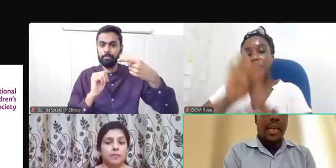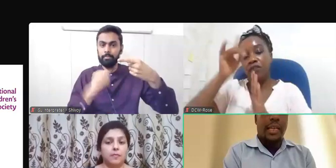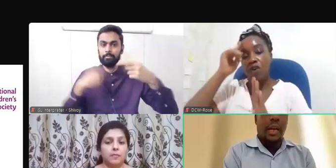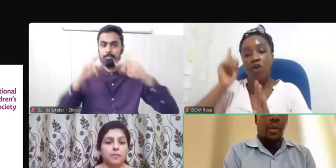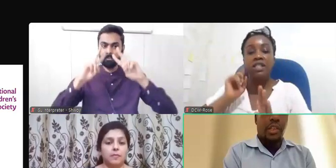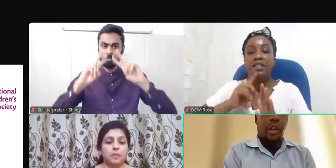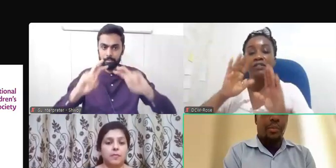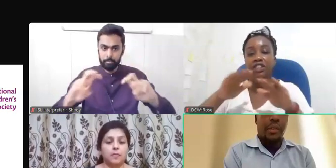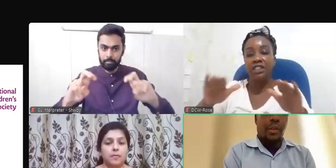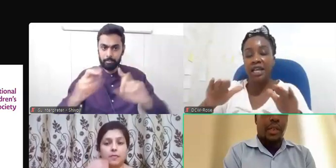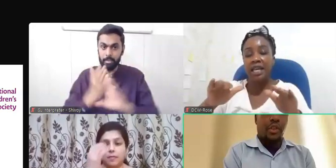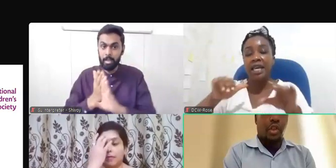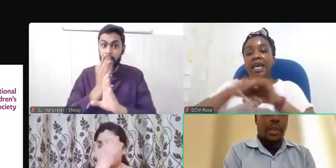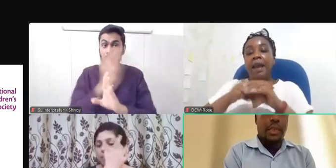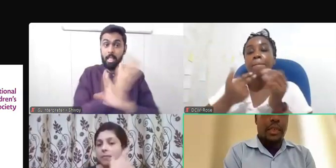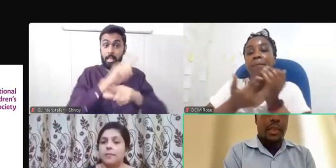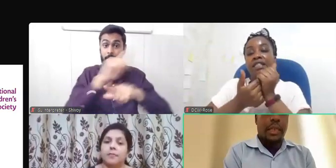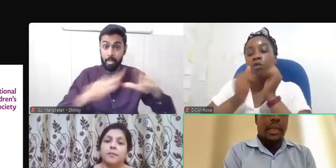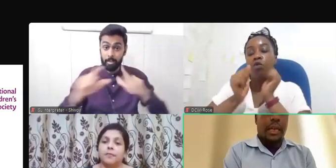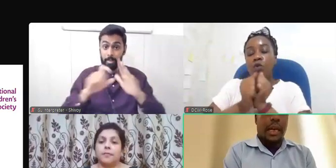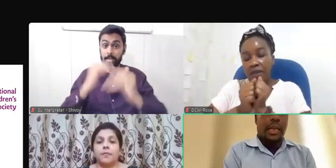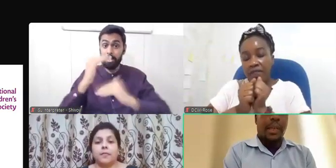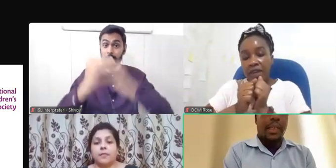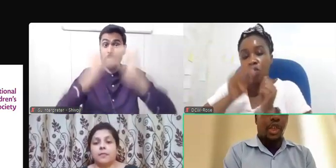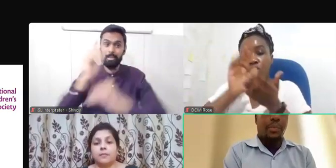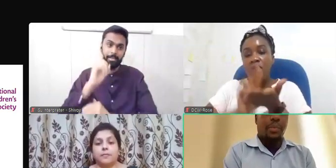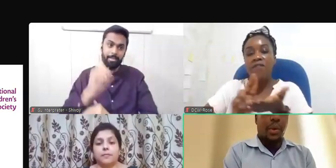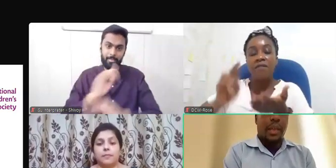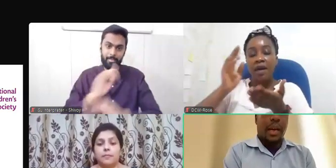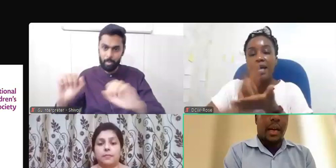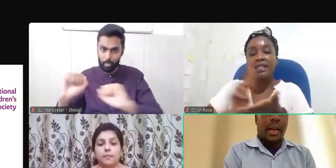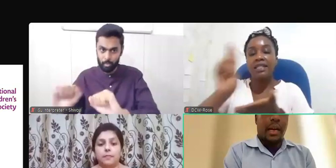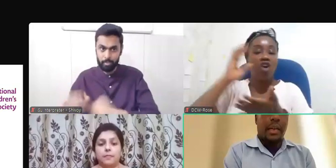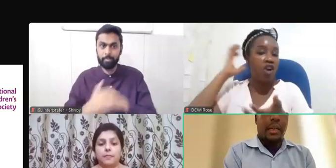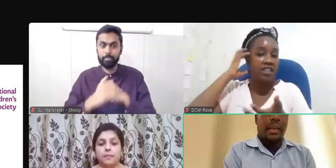on the early language development for the deaf children in partnership with